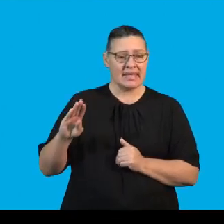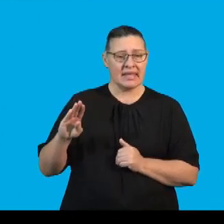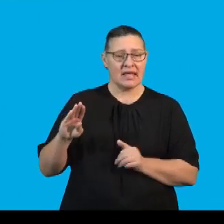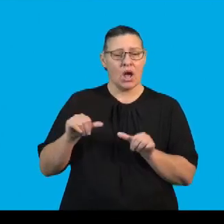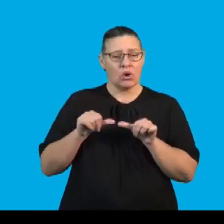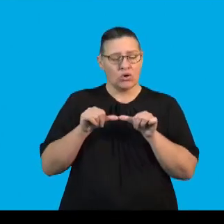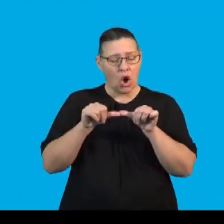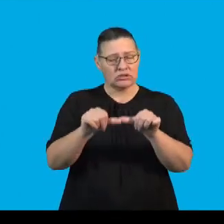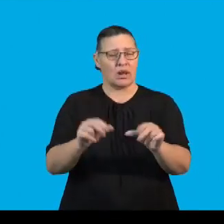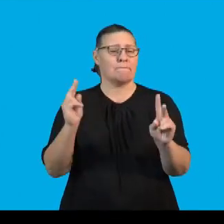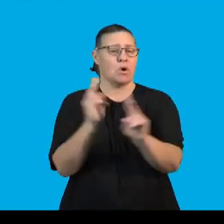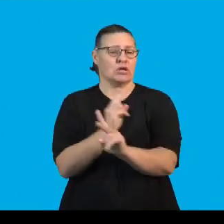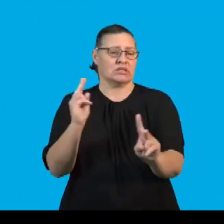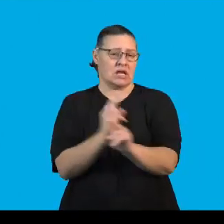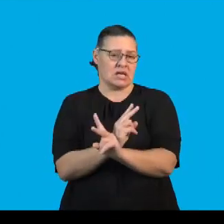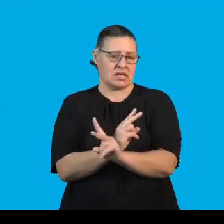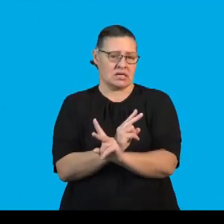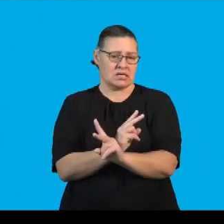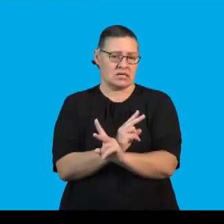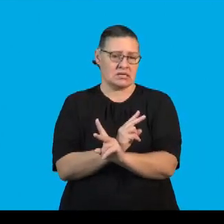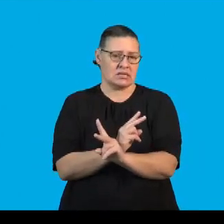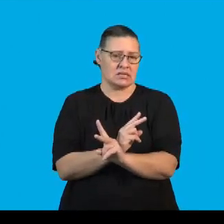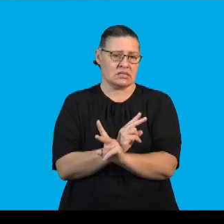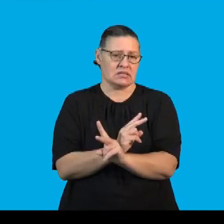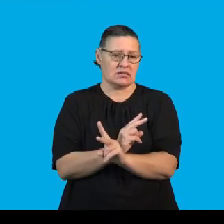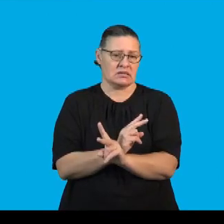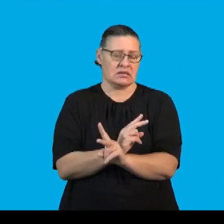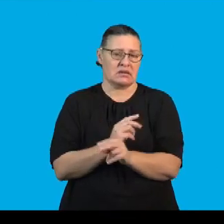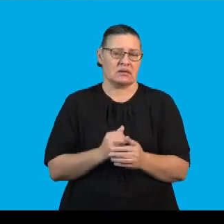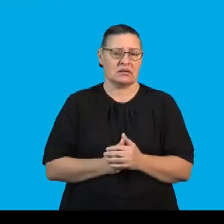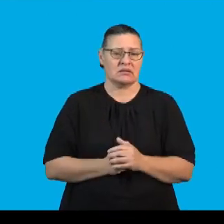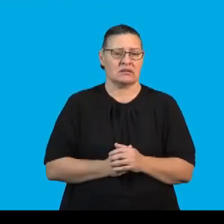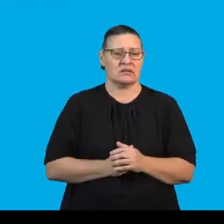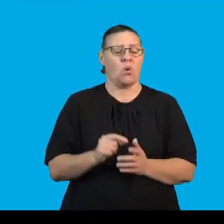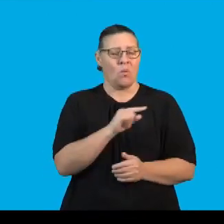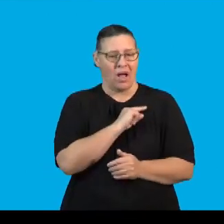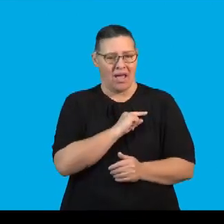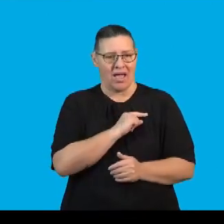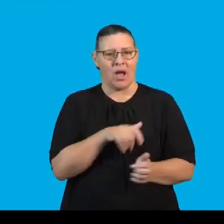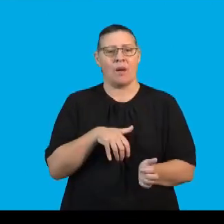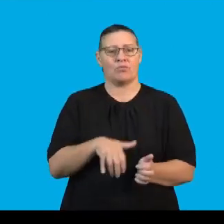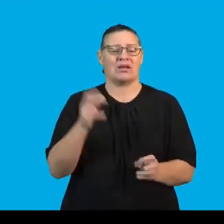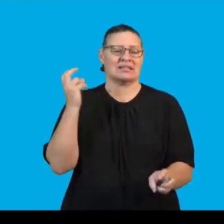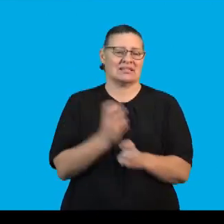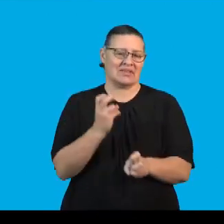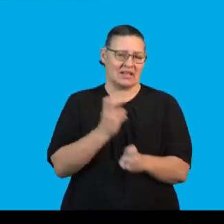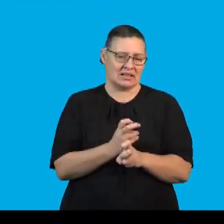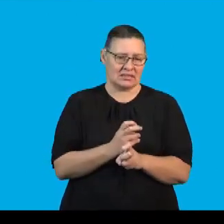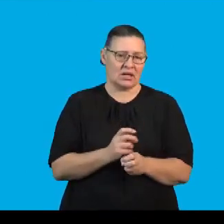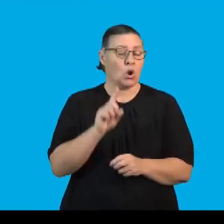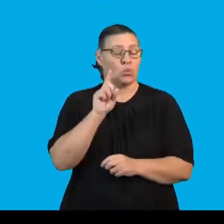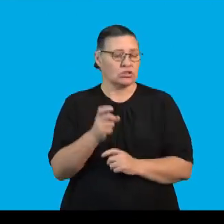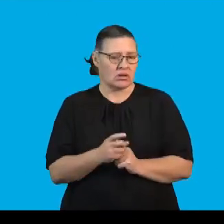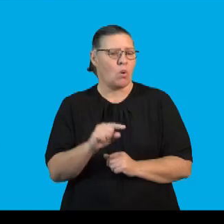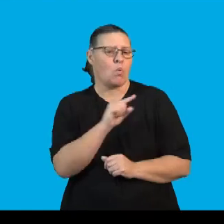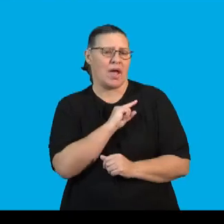B constantly monitored. So we're talking about the female struggling to fall pregnant. And